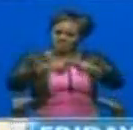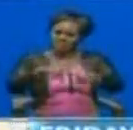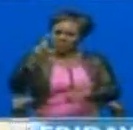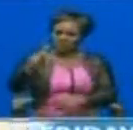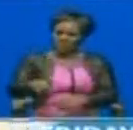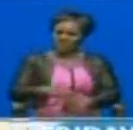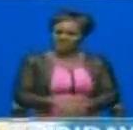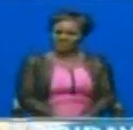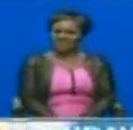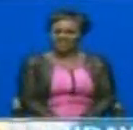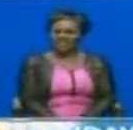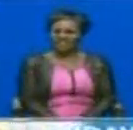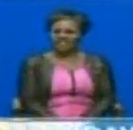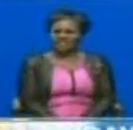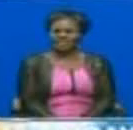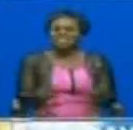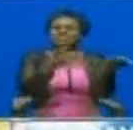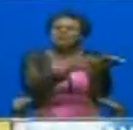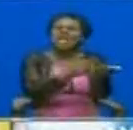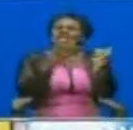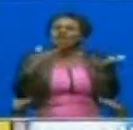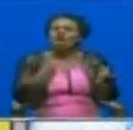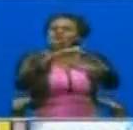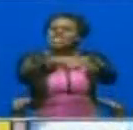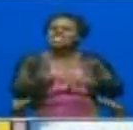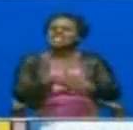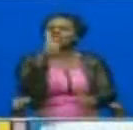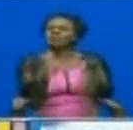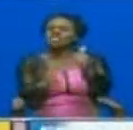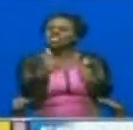Haya. Tunasema na uswahili ama English?